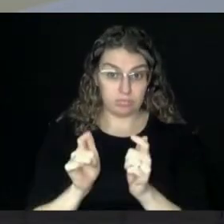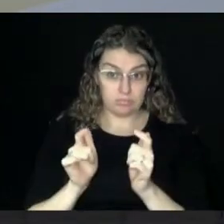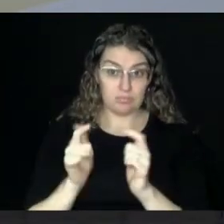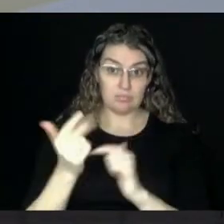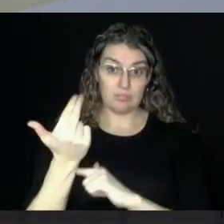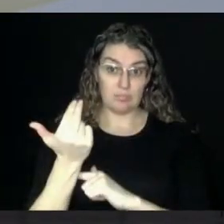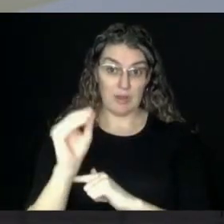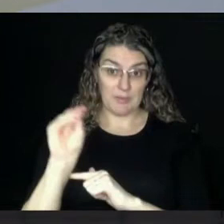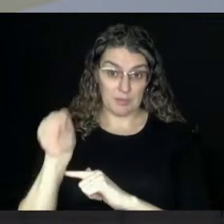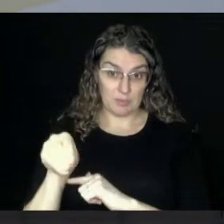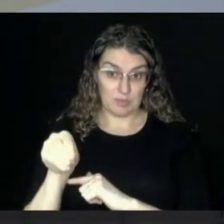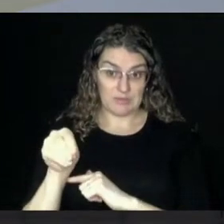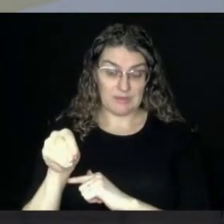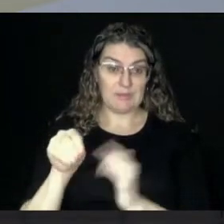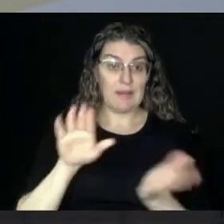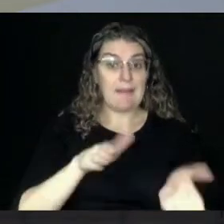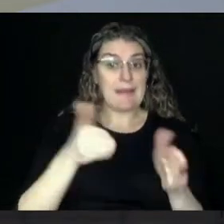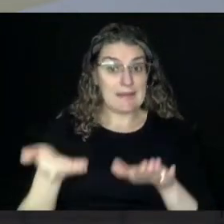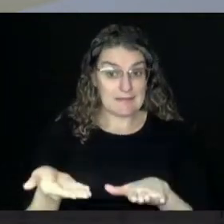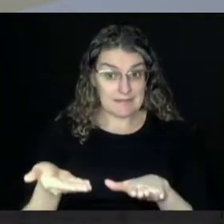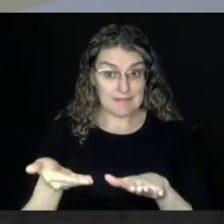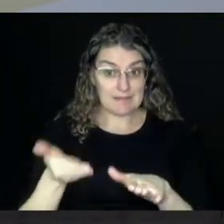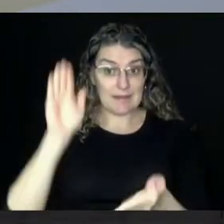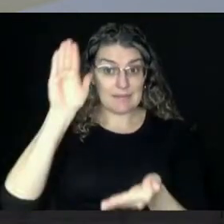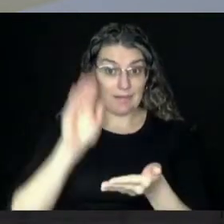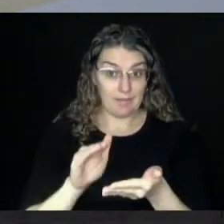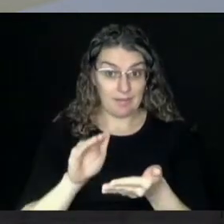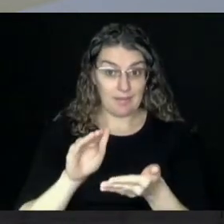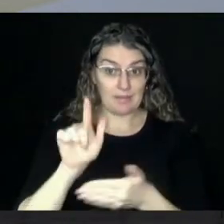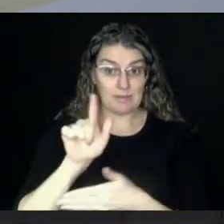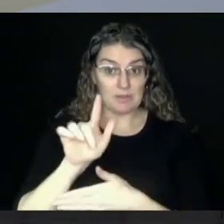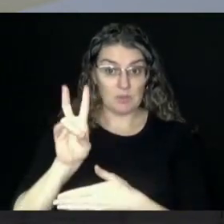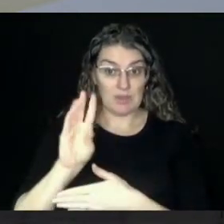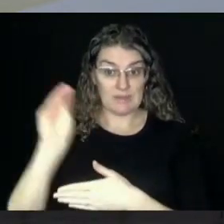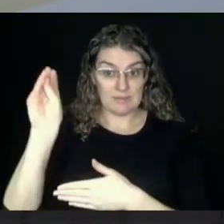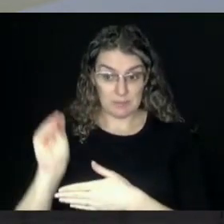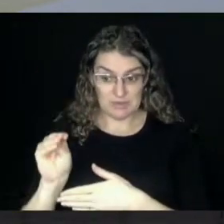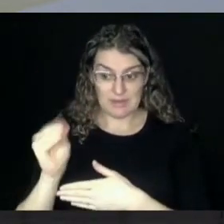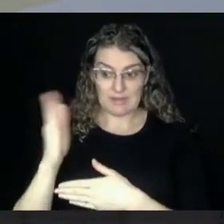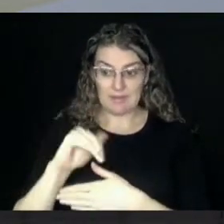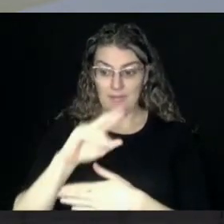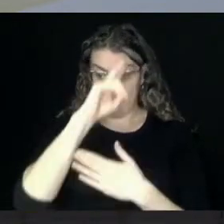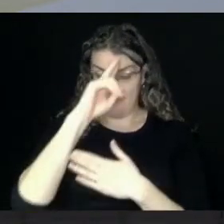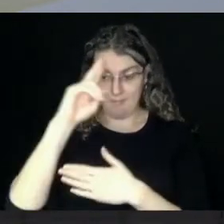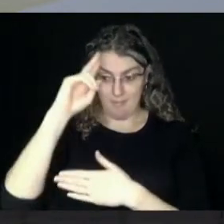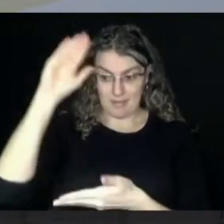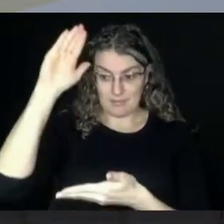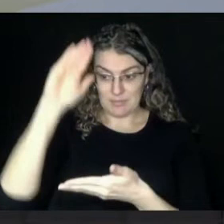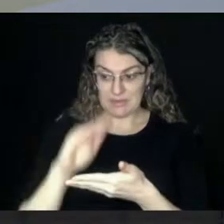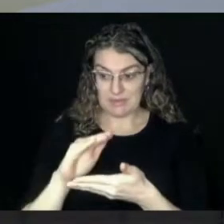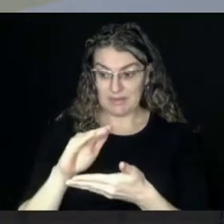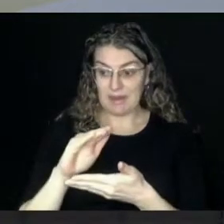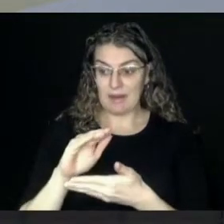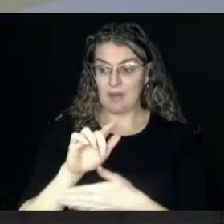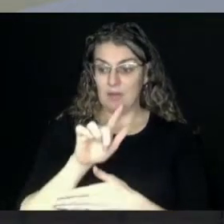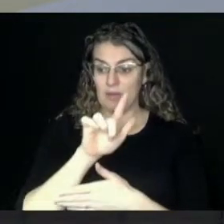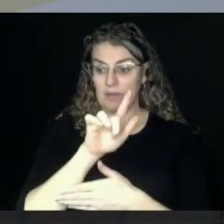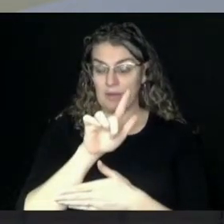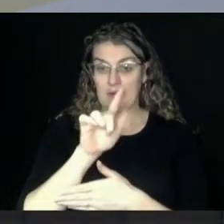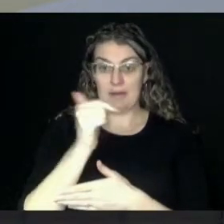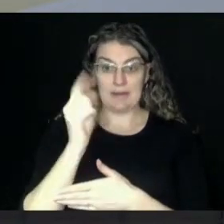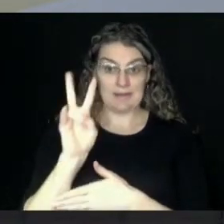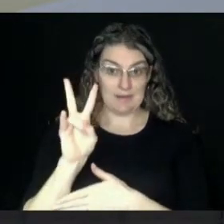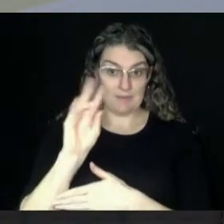13%, deaths were down 27%, hospitalizations were down 17%, and ICU admissions down